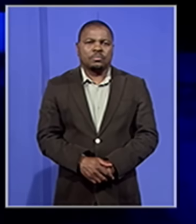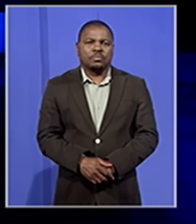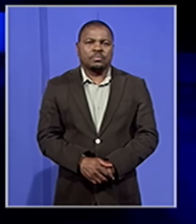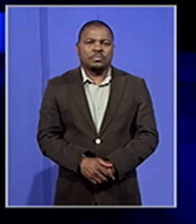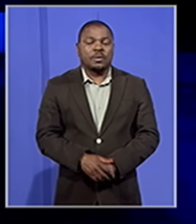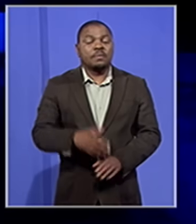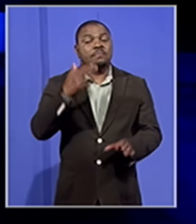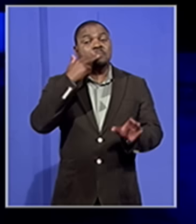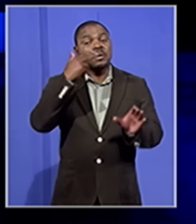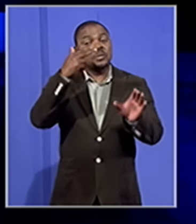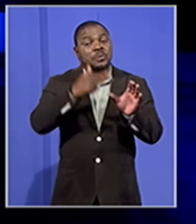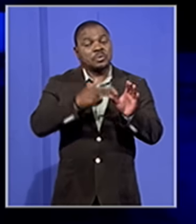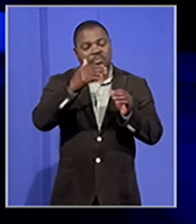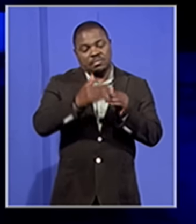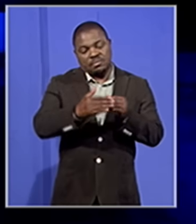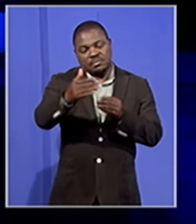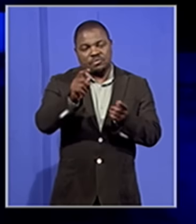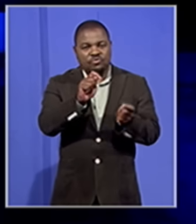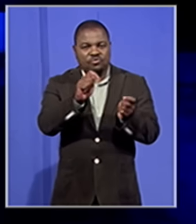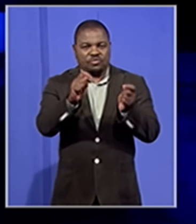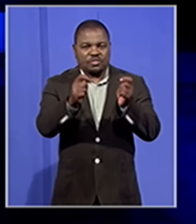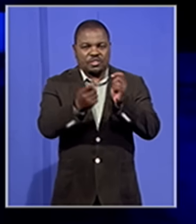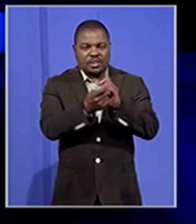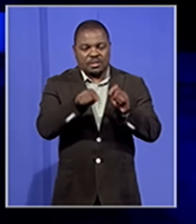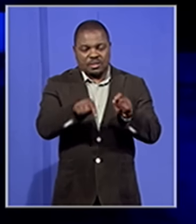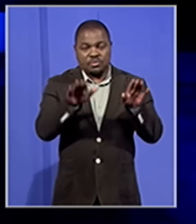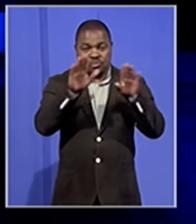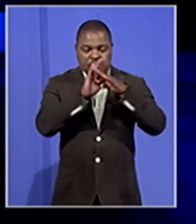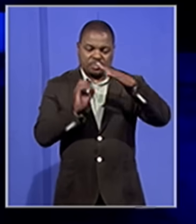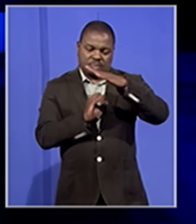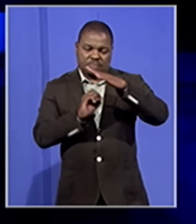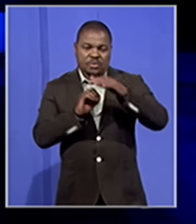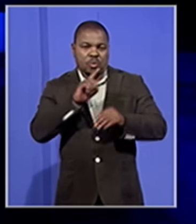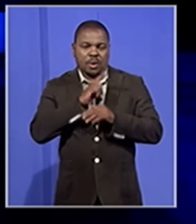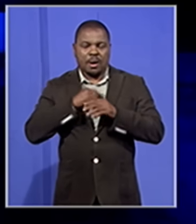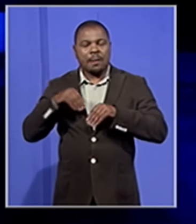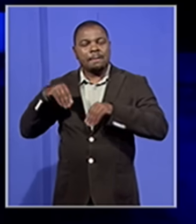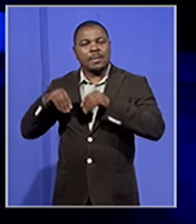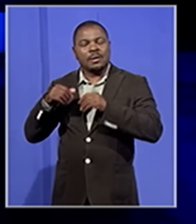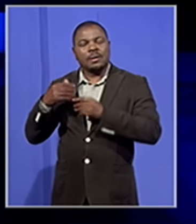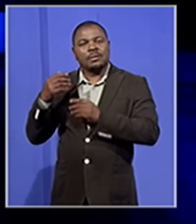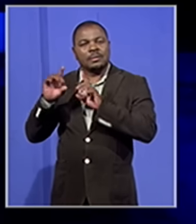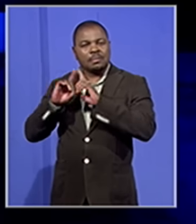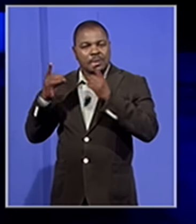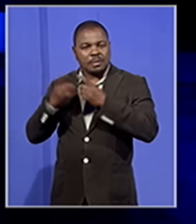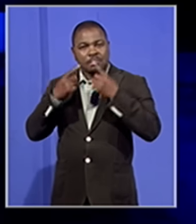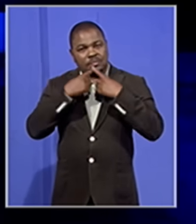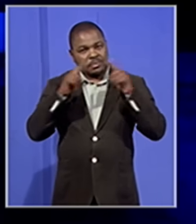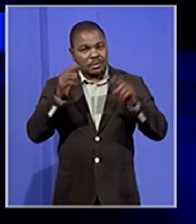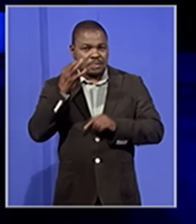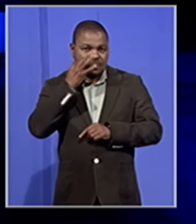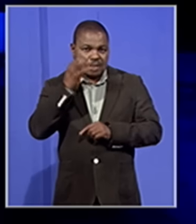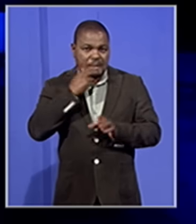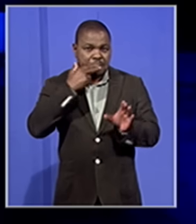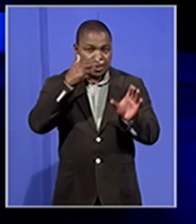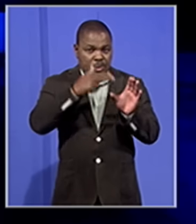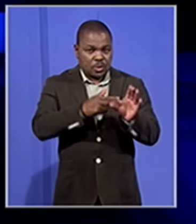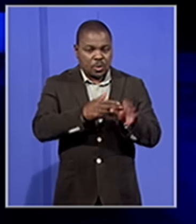Ditheko tsa mafura di tlo fetoha bosiung bona ho latela phatlalatso ya lefapha la diminerale le mehlodi ya mafura hore theko ya petrole